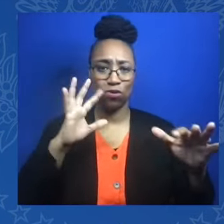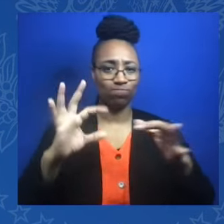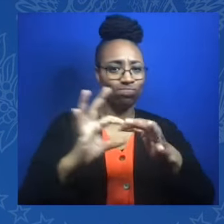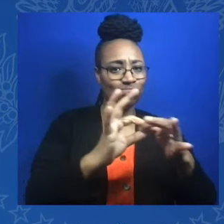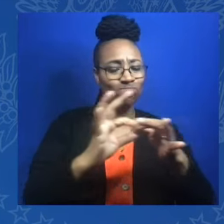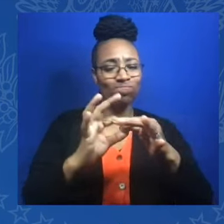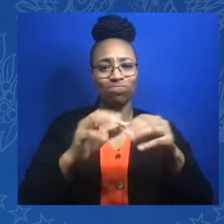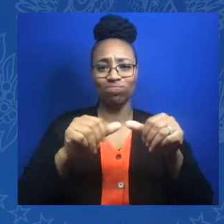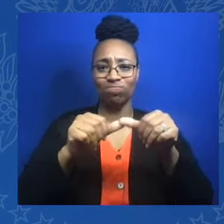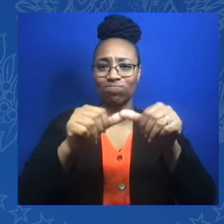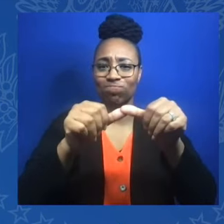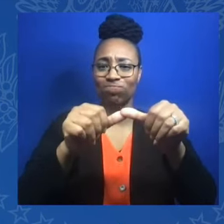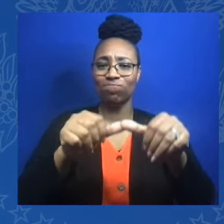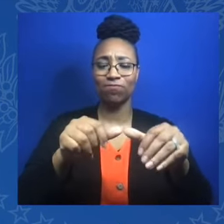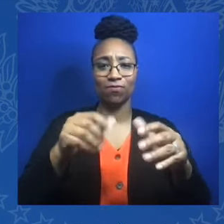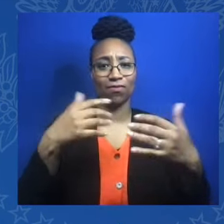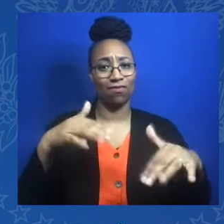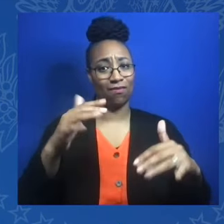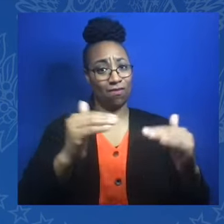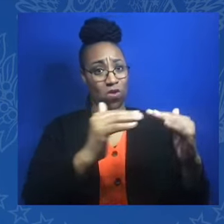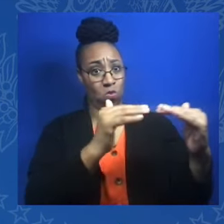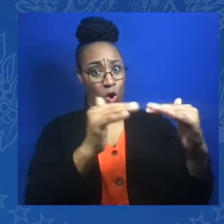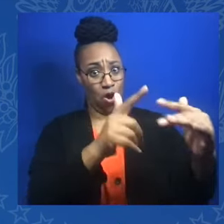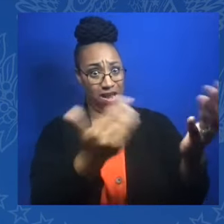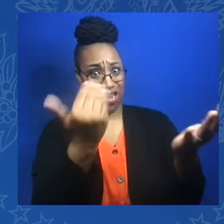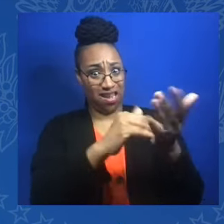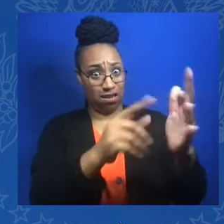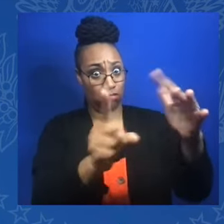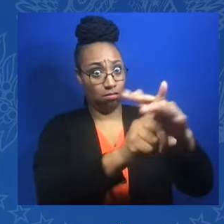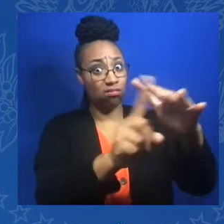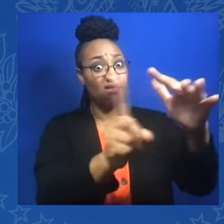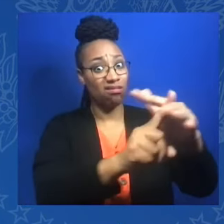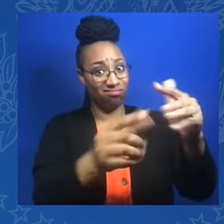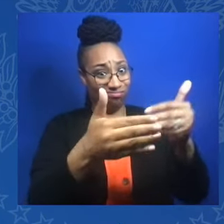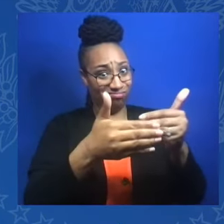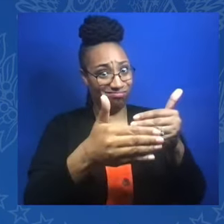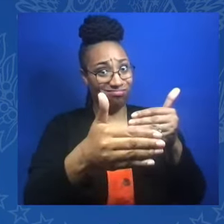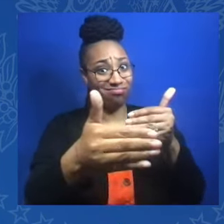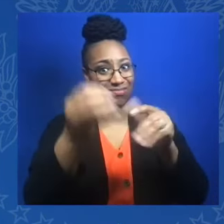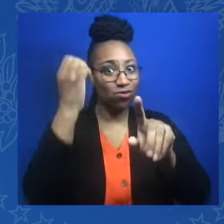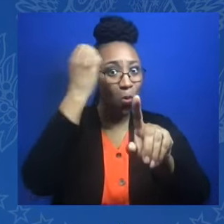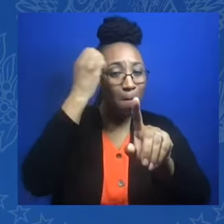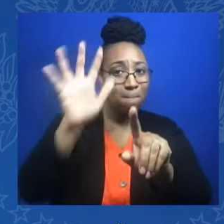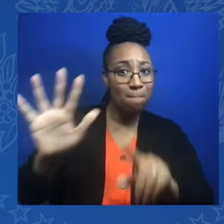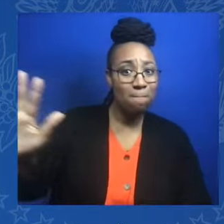continue to stand strong with Ukraine, with whatever it is.